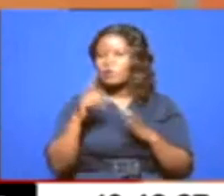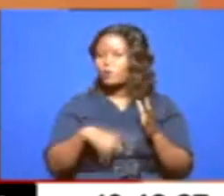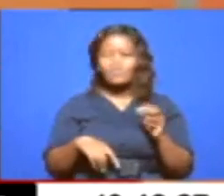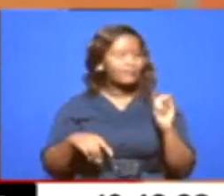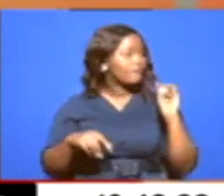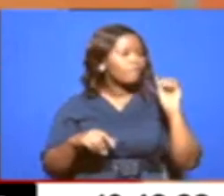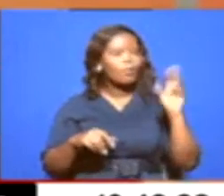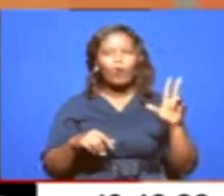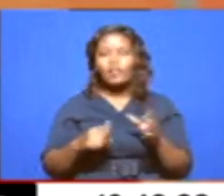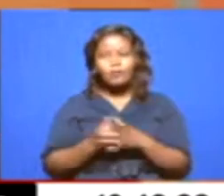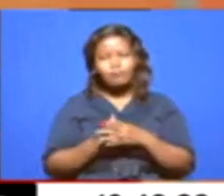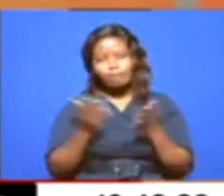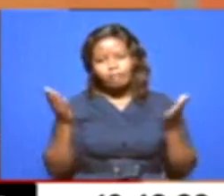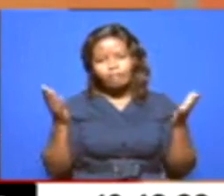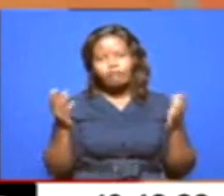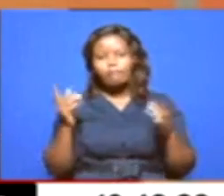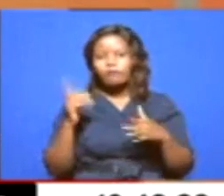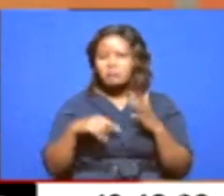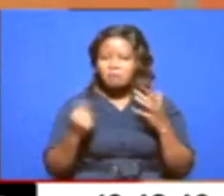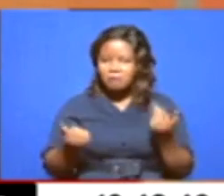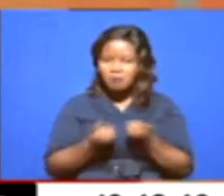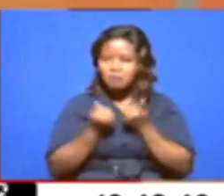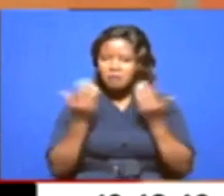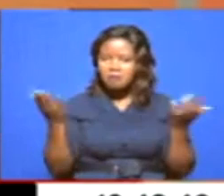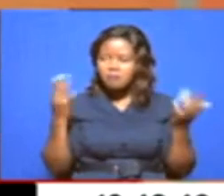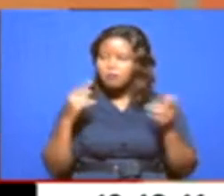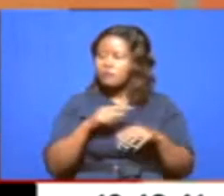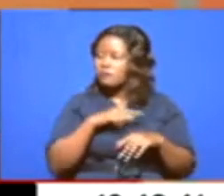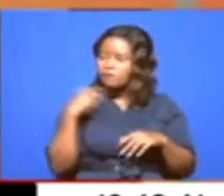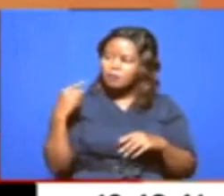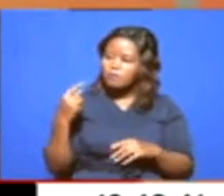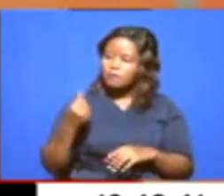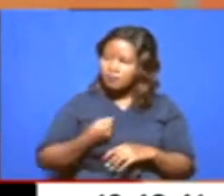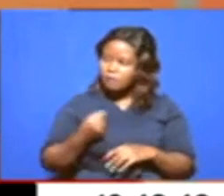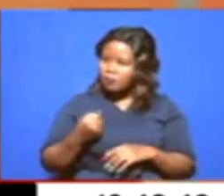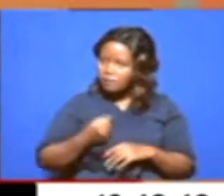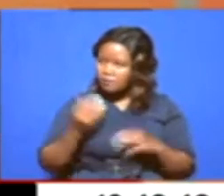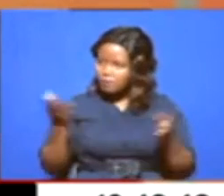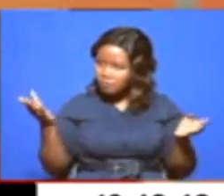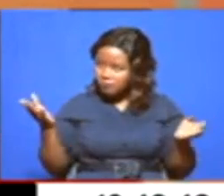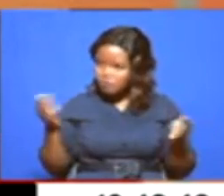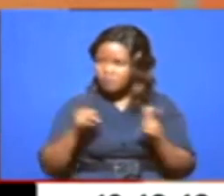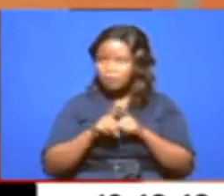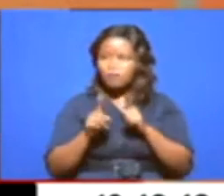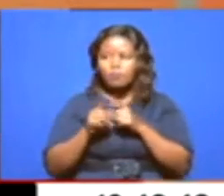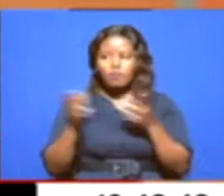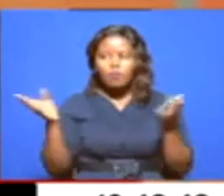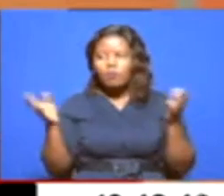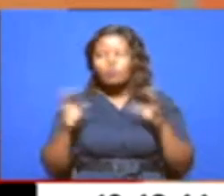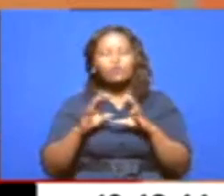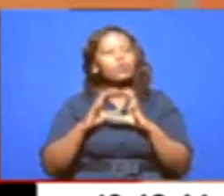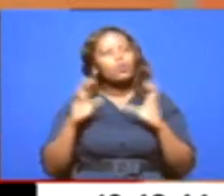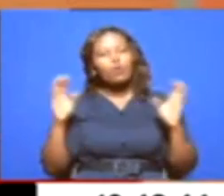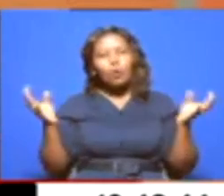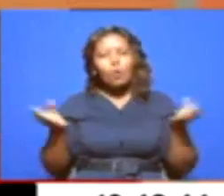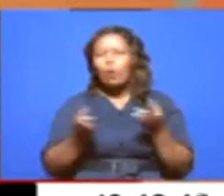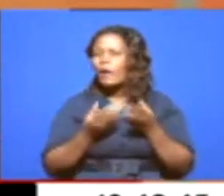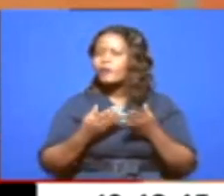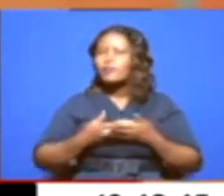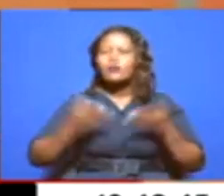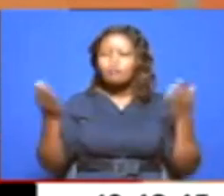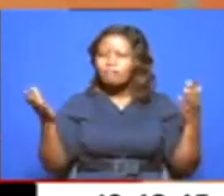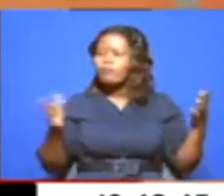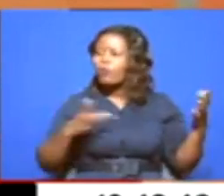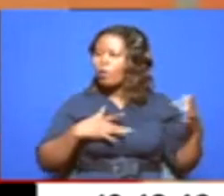happened and the tragic way of her death, and the fact that the whole world was concerned about,